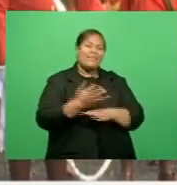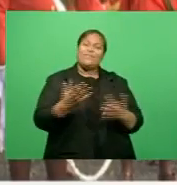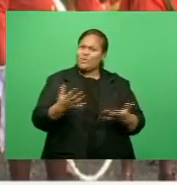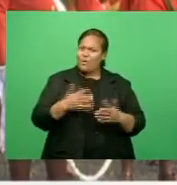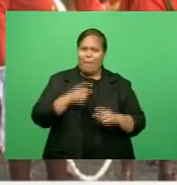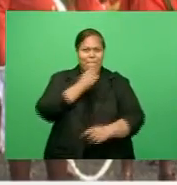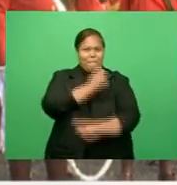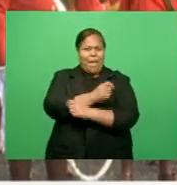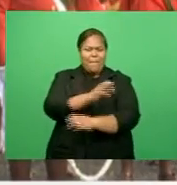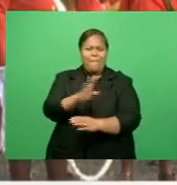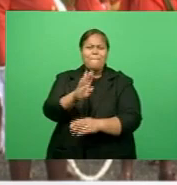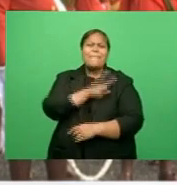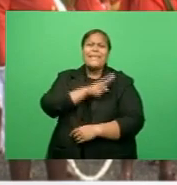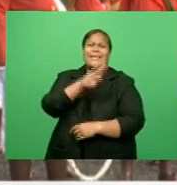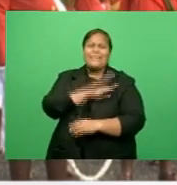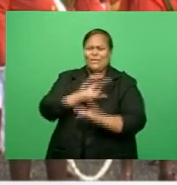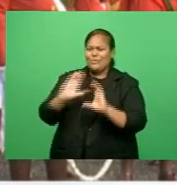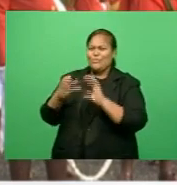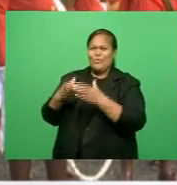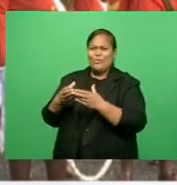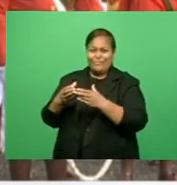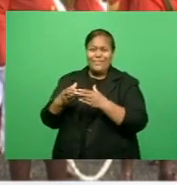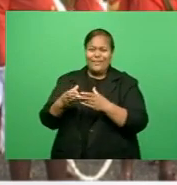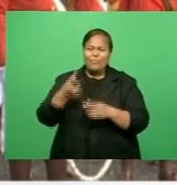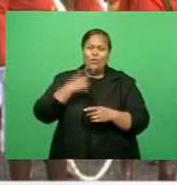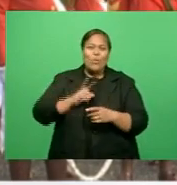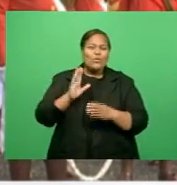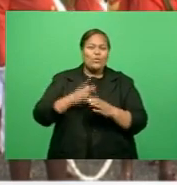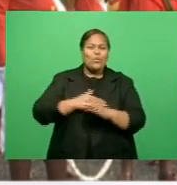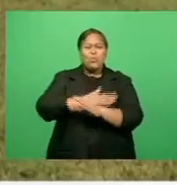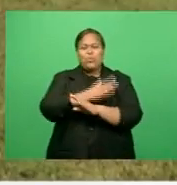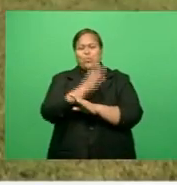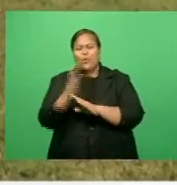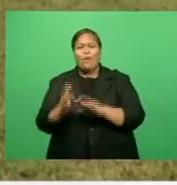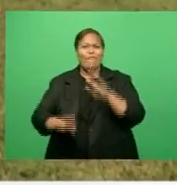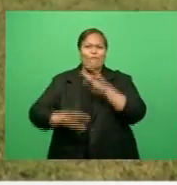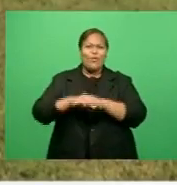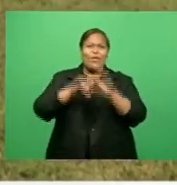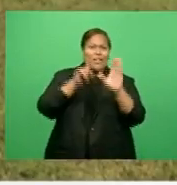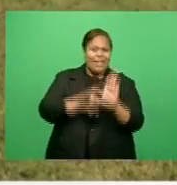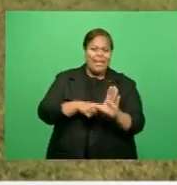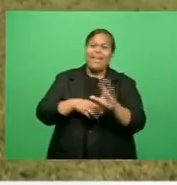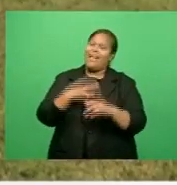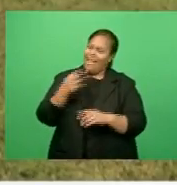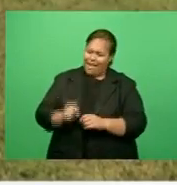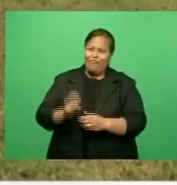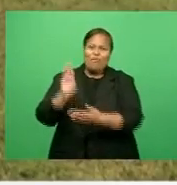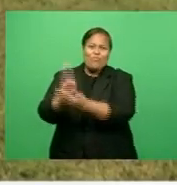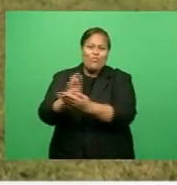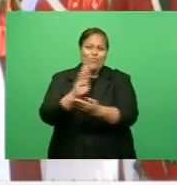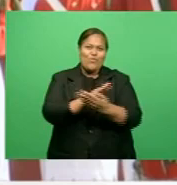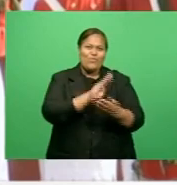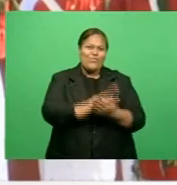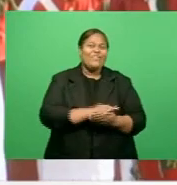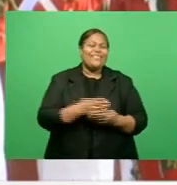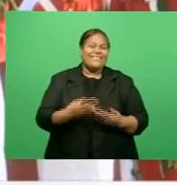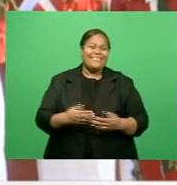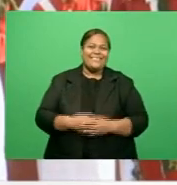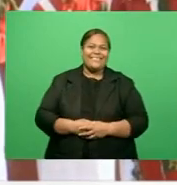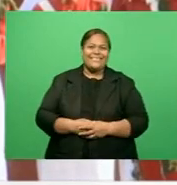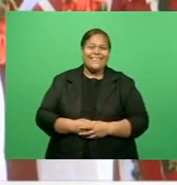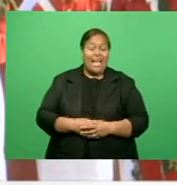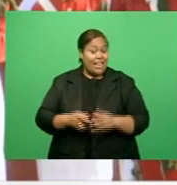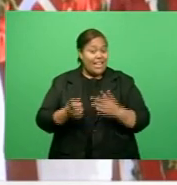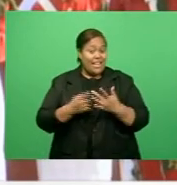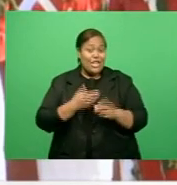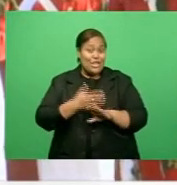unit in the armed forces, as they have engagements all year round, and hence the idea to form the naval band. Rear Admiral NAUPOTO